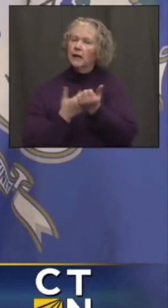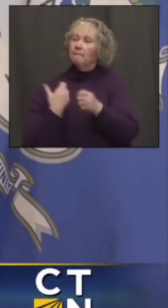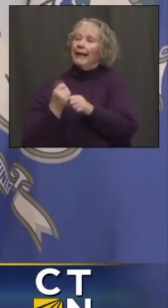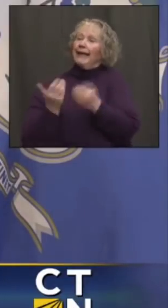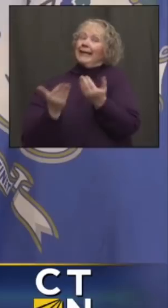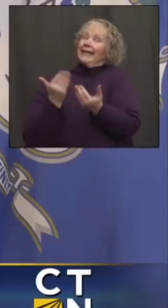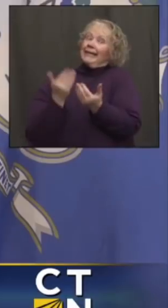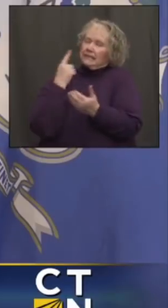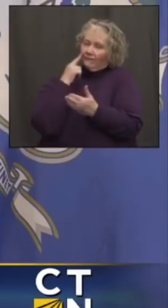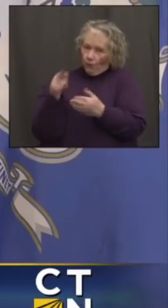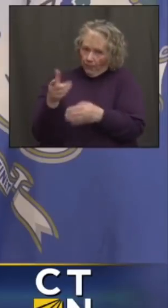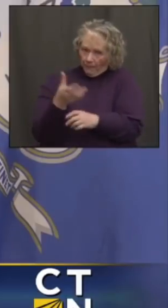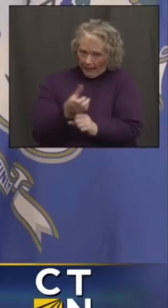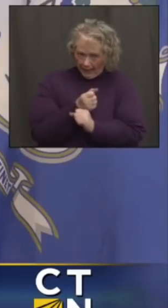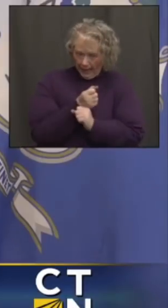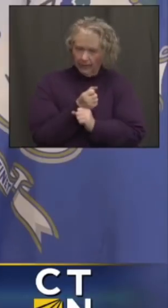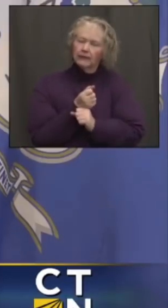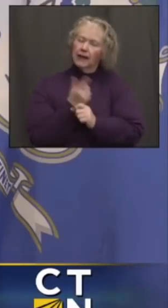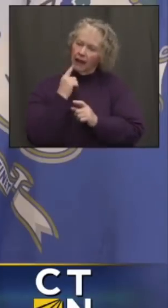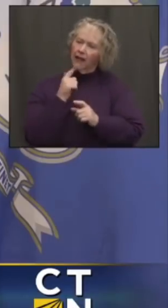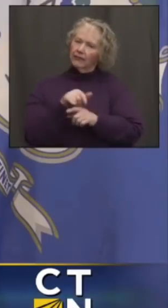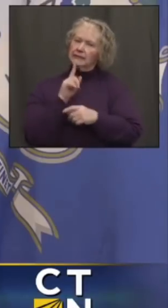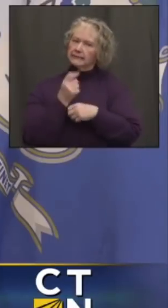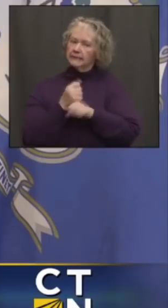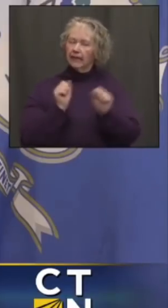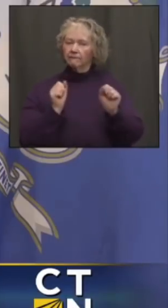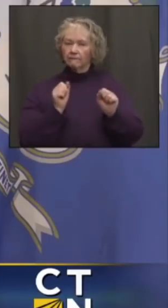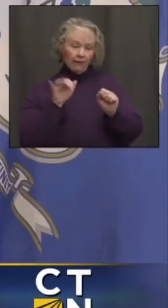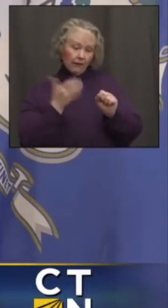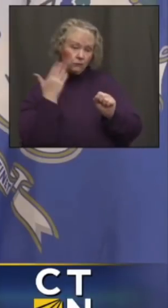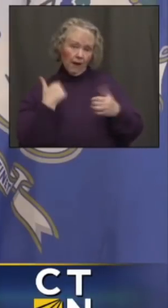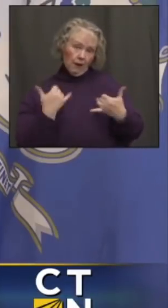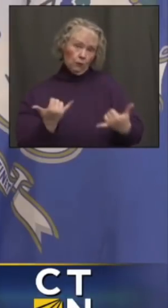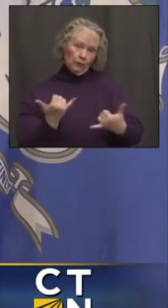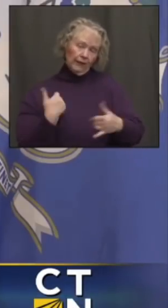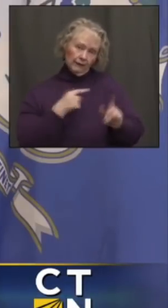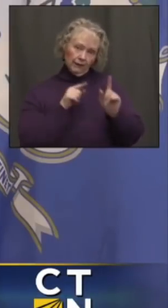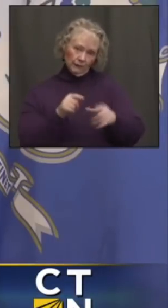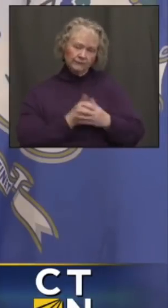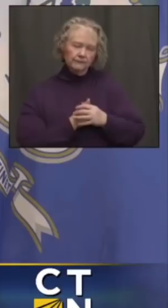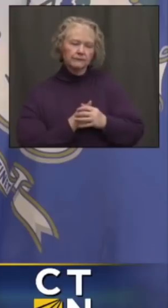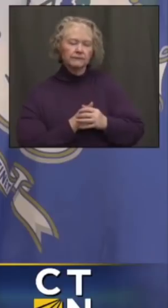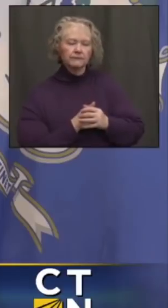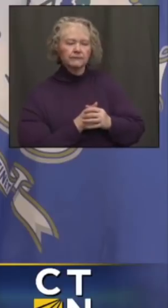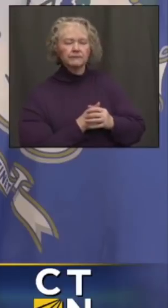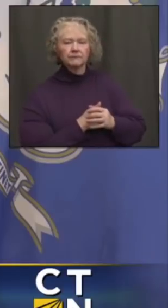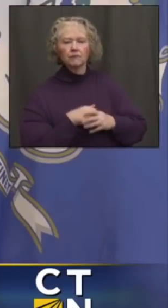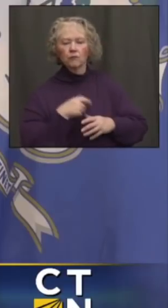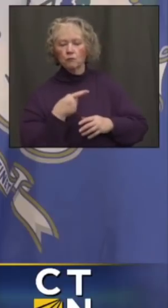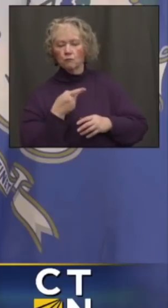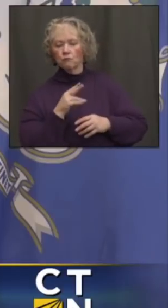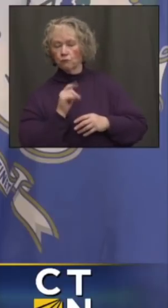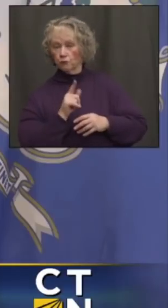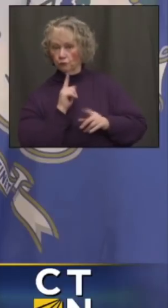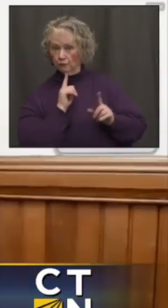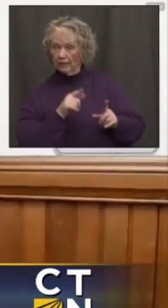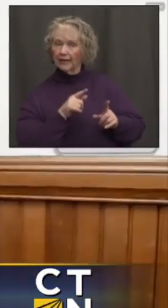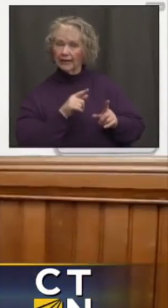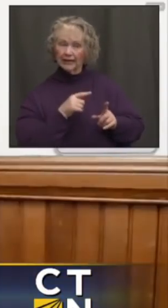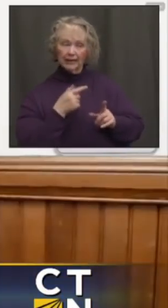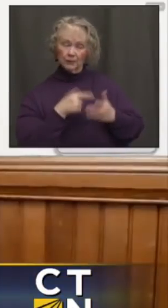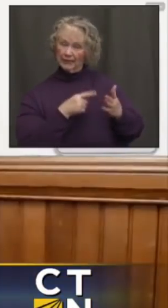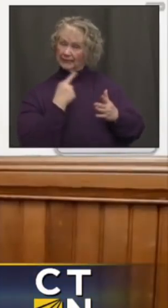But look, I'm not letting our team off the hook. We can continue to always try and do better. A, in terms of advocacy, and B,